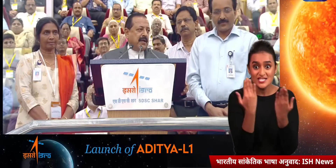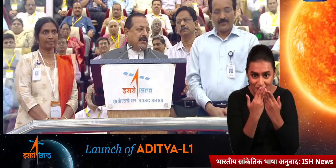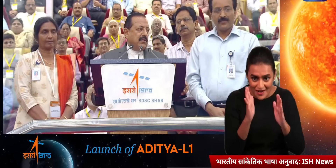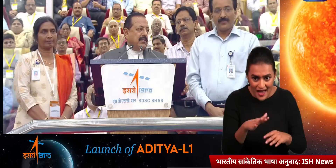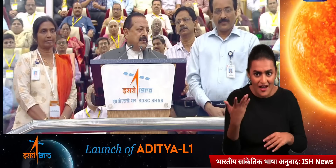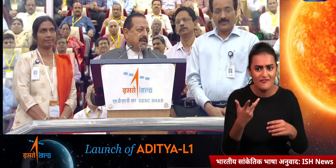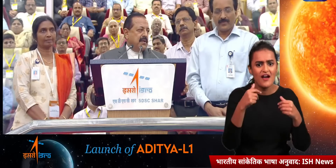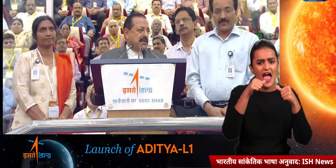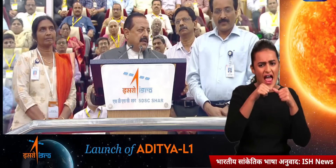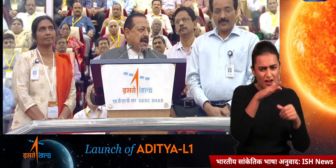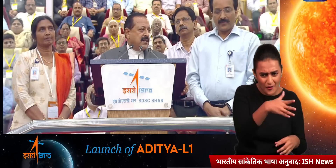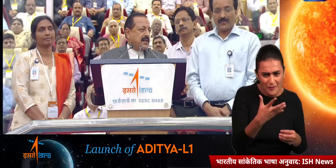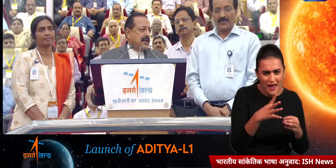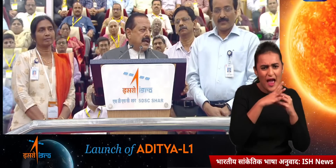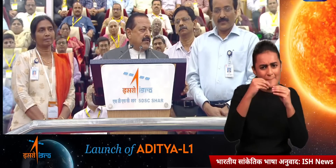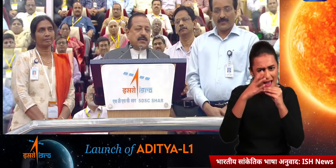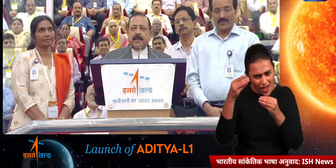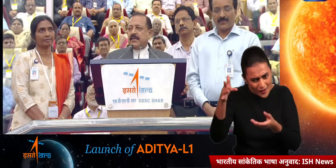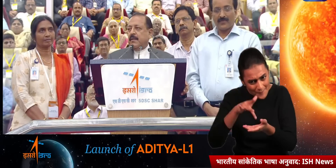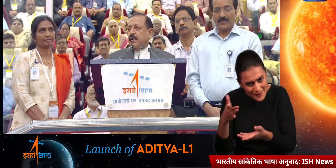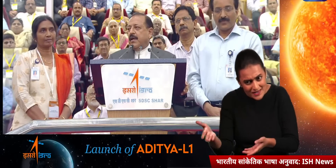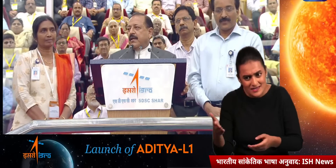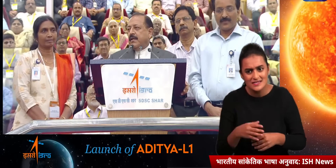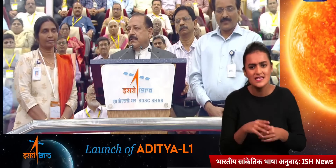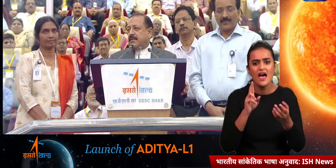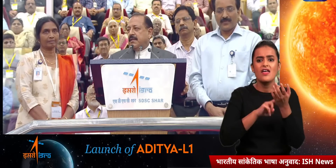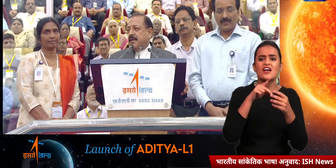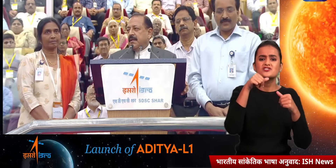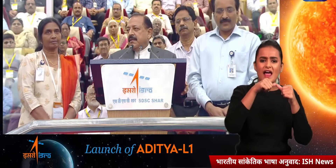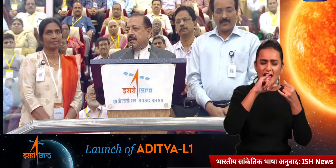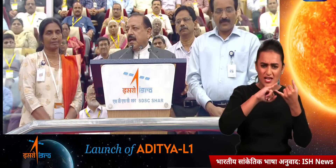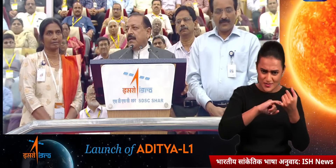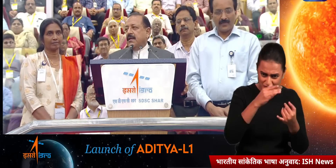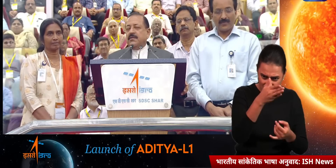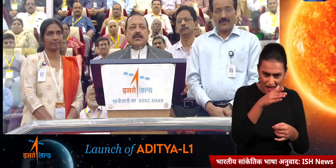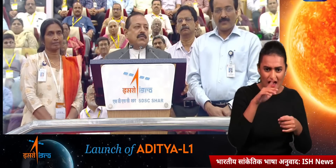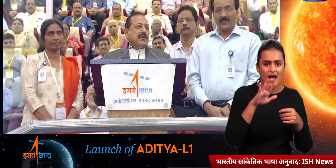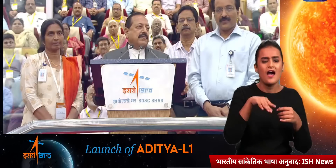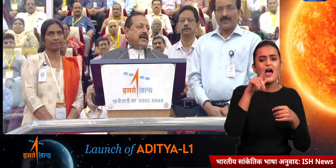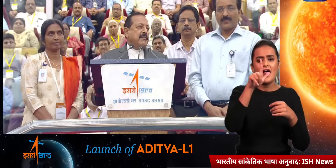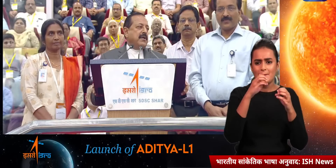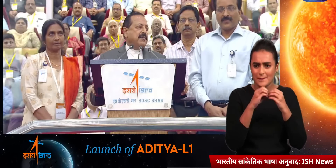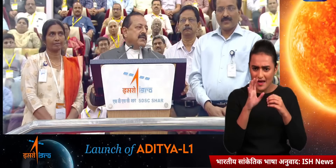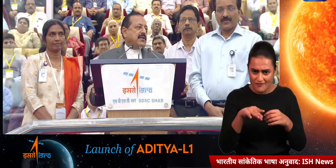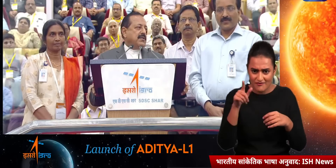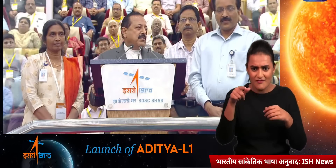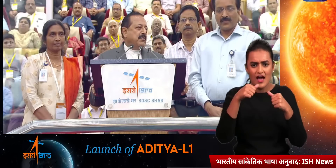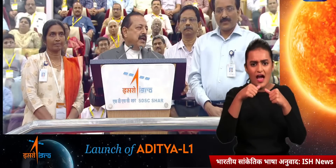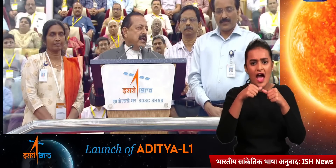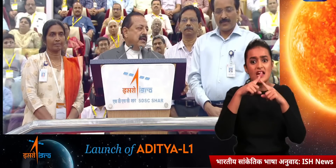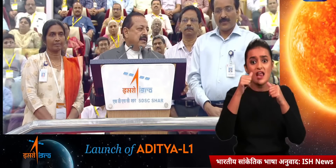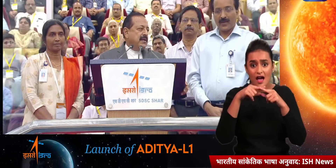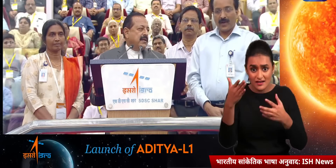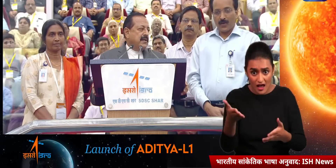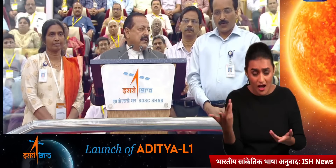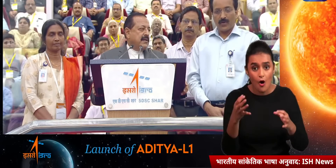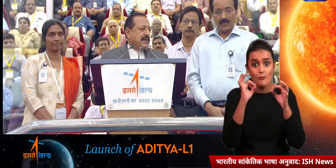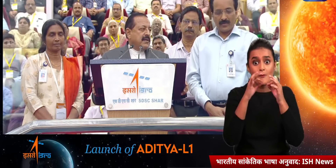Astrophysics, Bengaluru, the National Aerospace Laboratories, the Tata Institute of Fundamental Research,